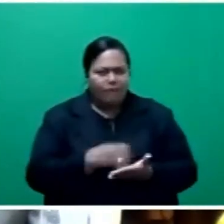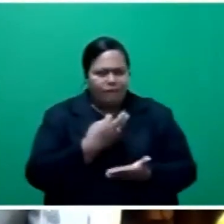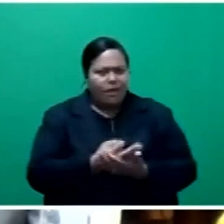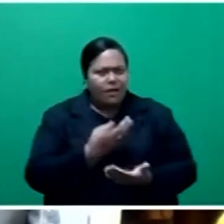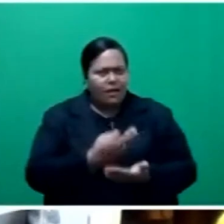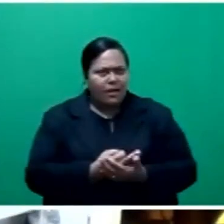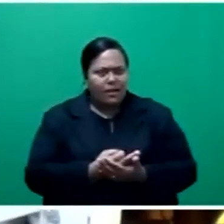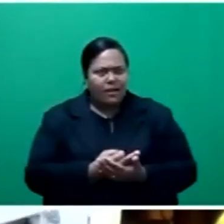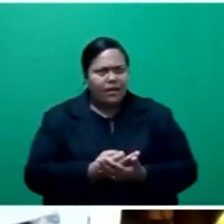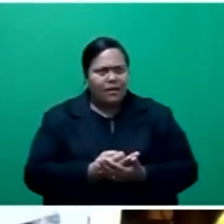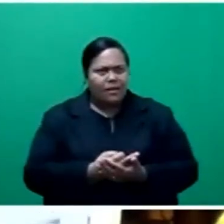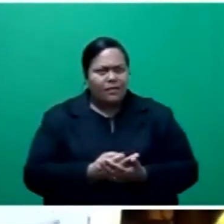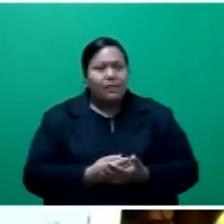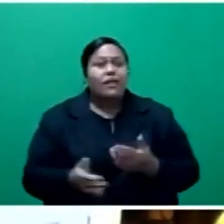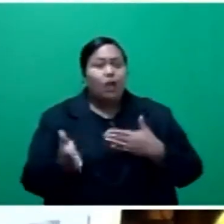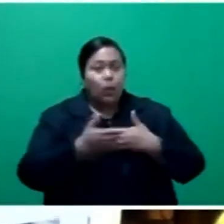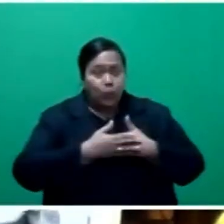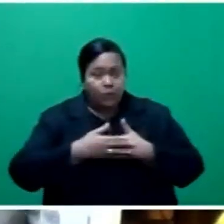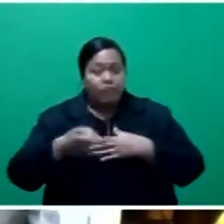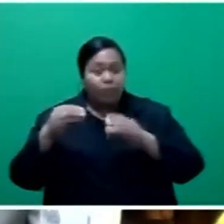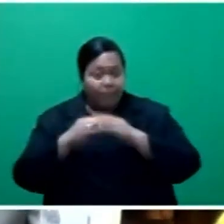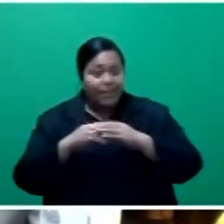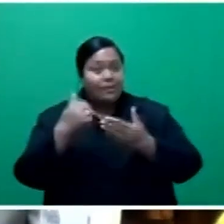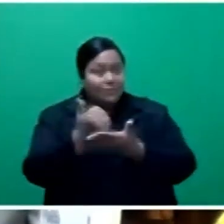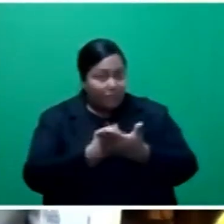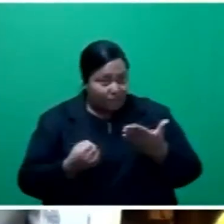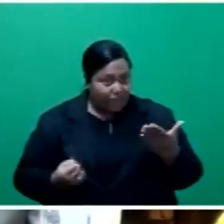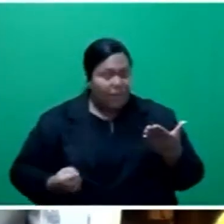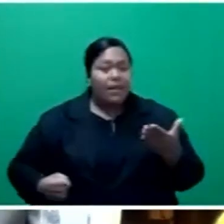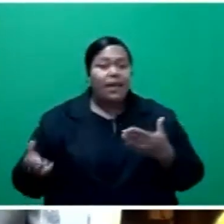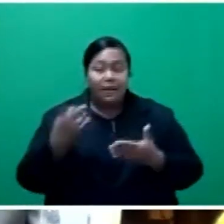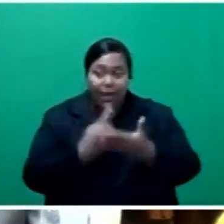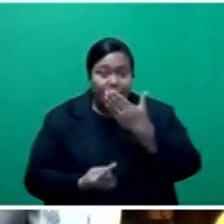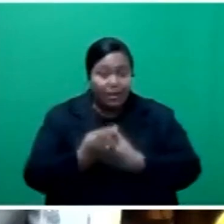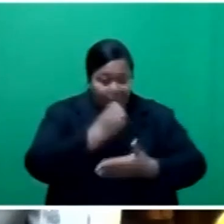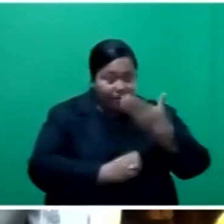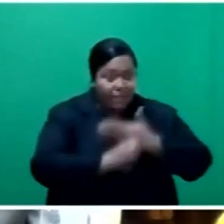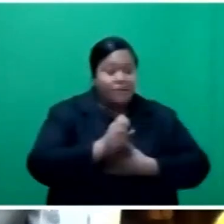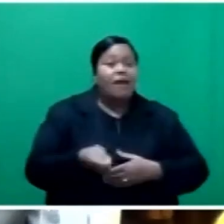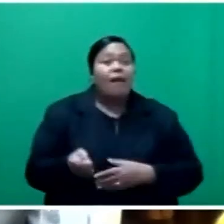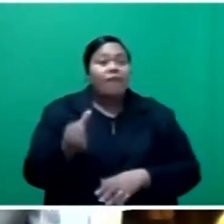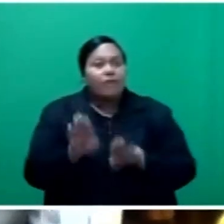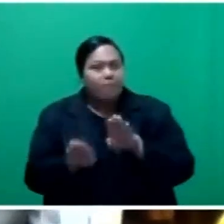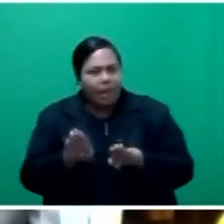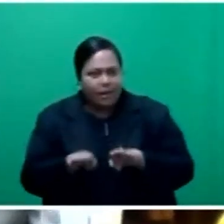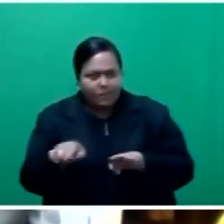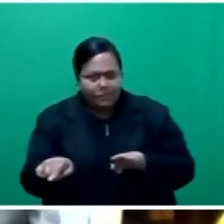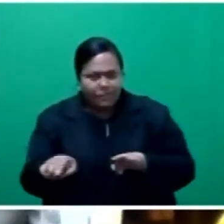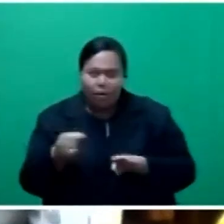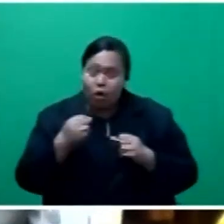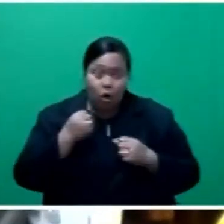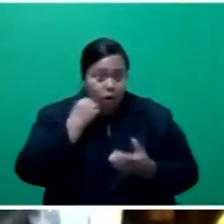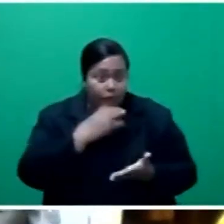disclosure of unserviceable items as lost in the financial statement, and disclosure of events that occurred after the balance date in the Ministry's financial